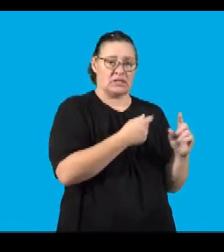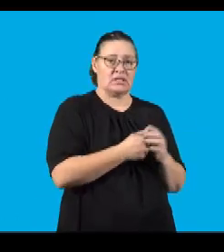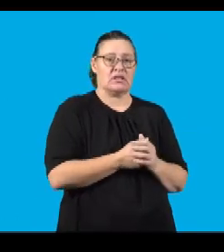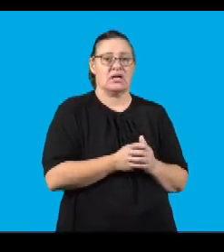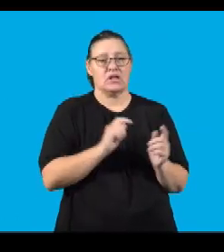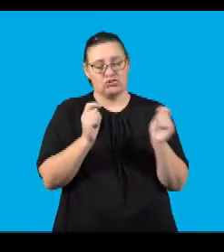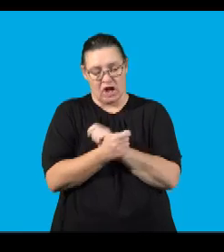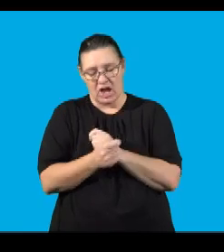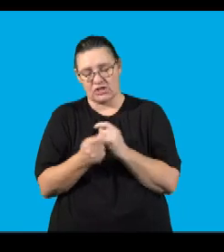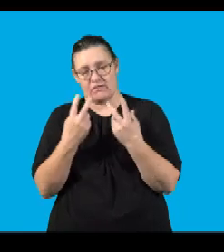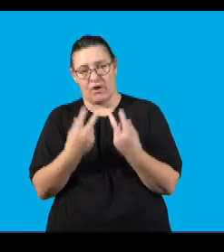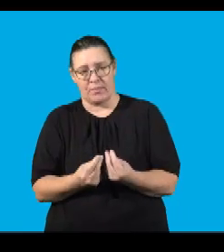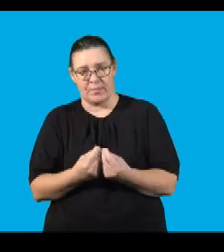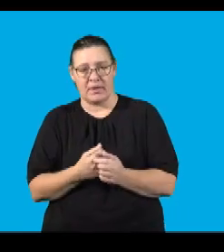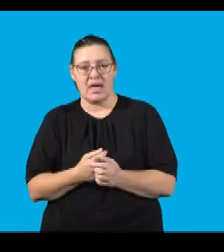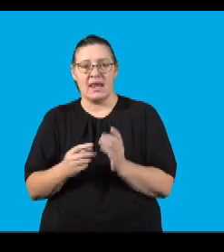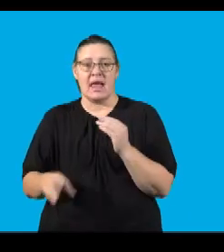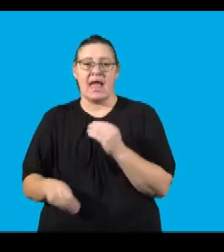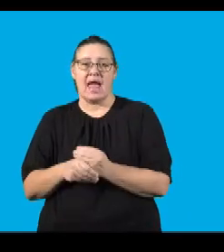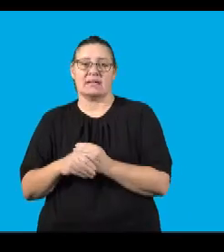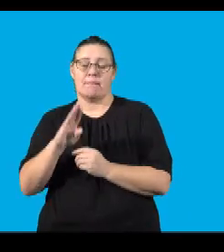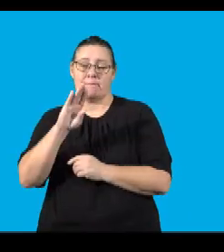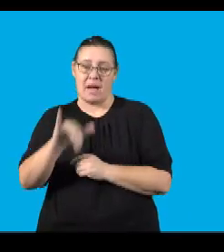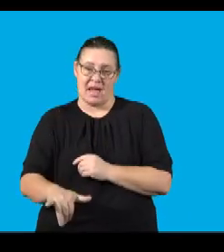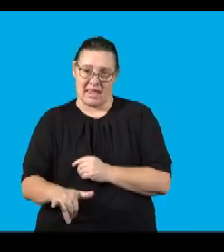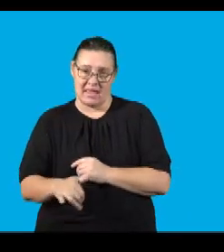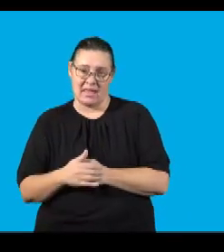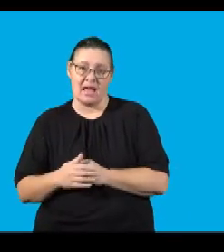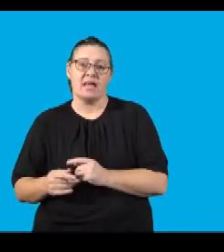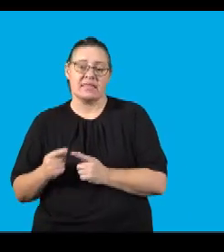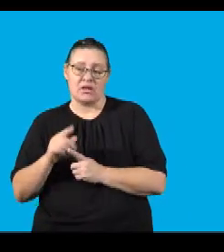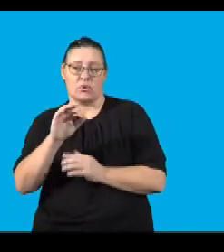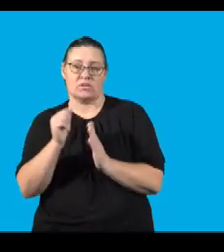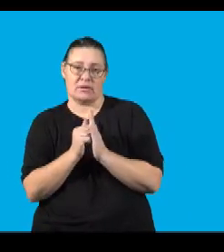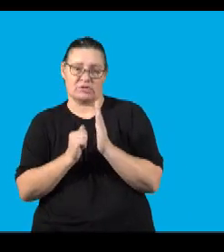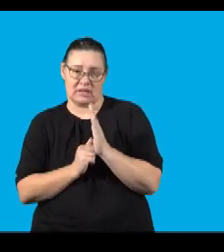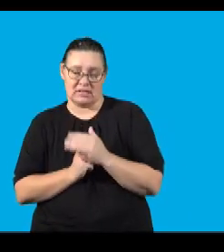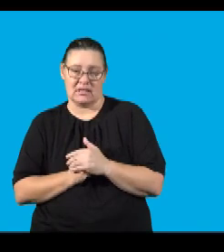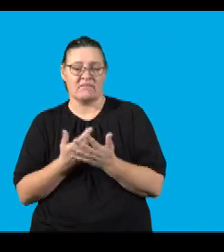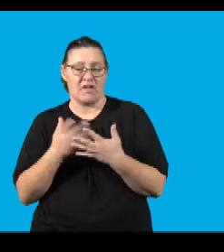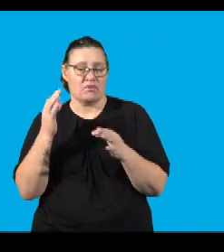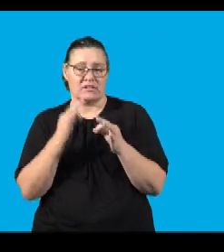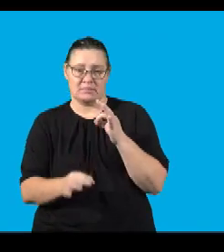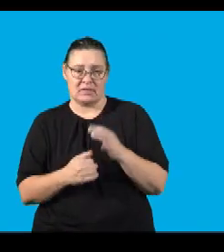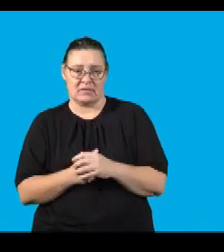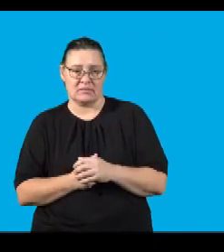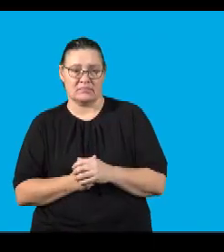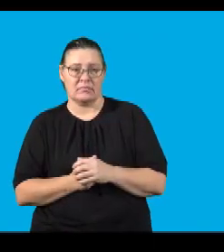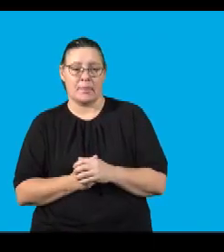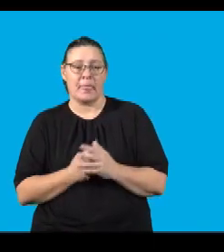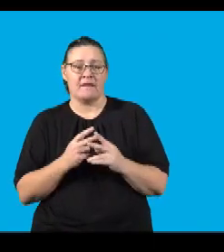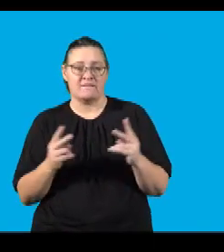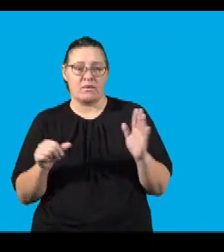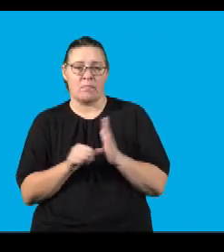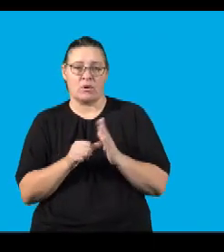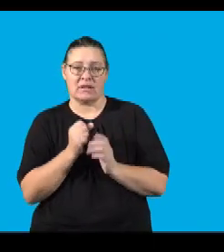change the verb, adjust the verb, and add by, and then add your subject. Very, very simple. A very important gap in the